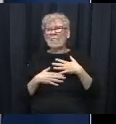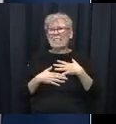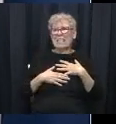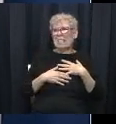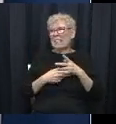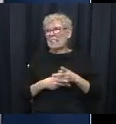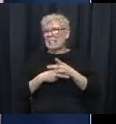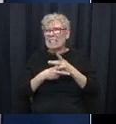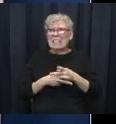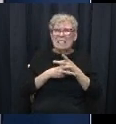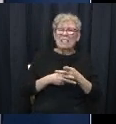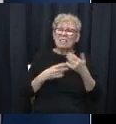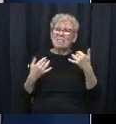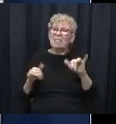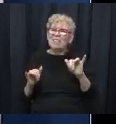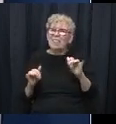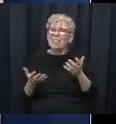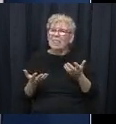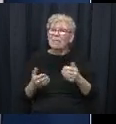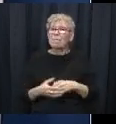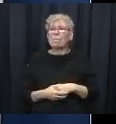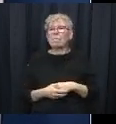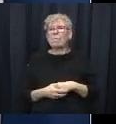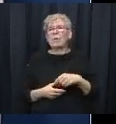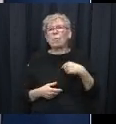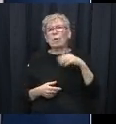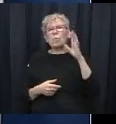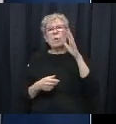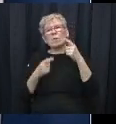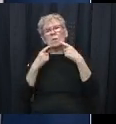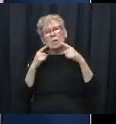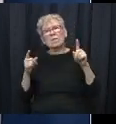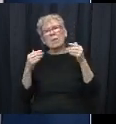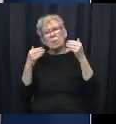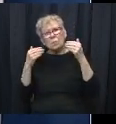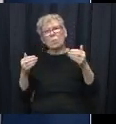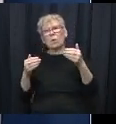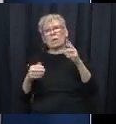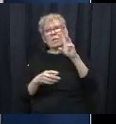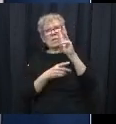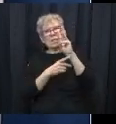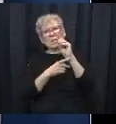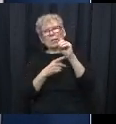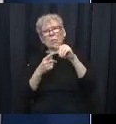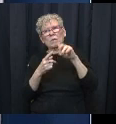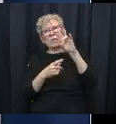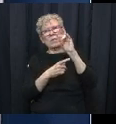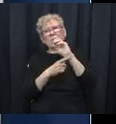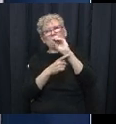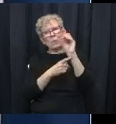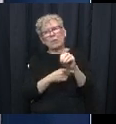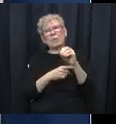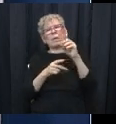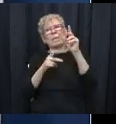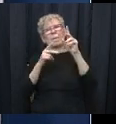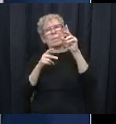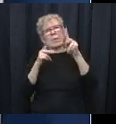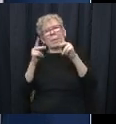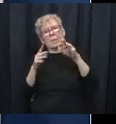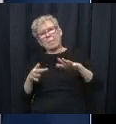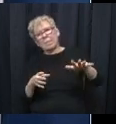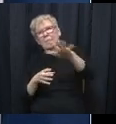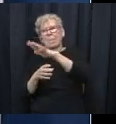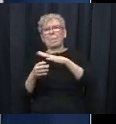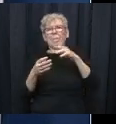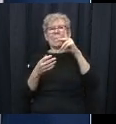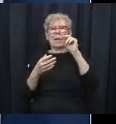vaccination rate of the general public, it's really not something that we know based on the information that we have today about the flow of